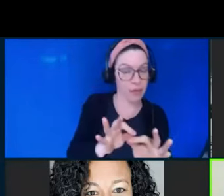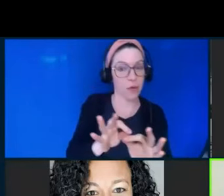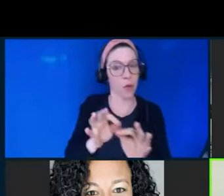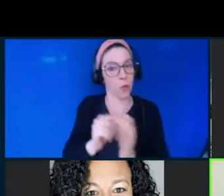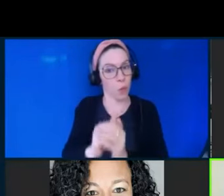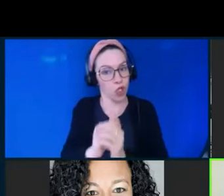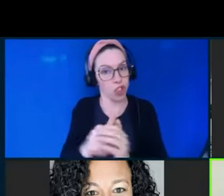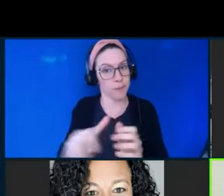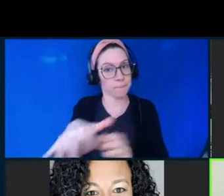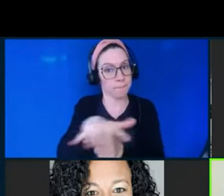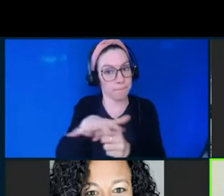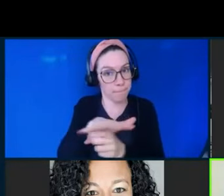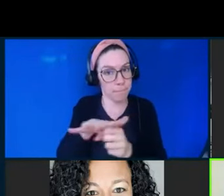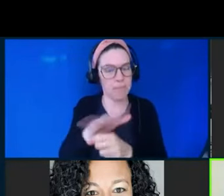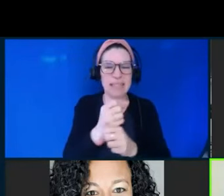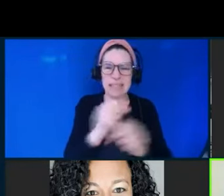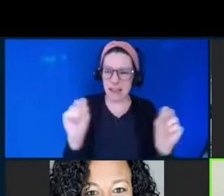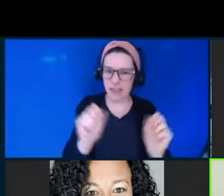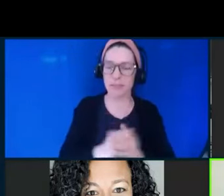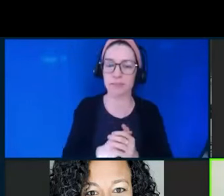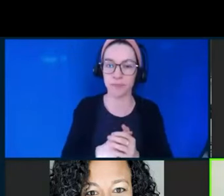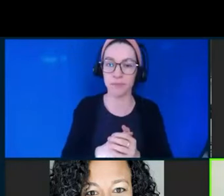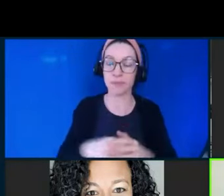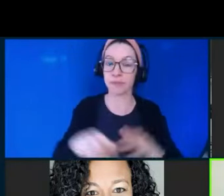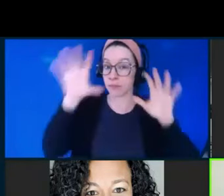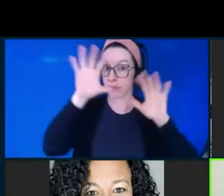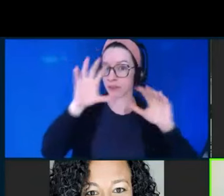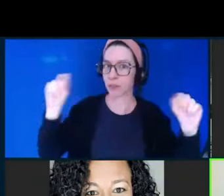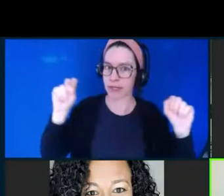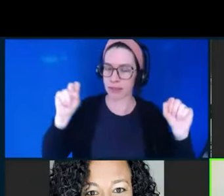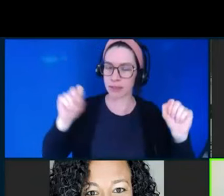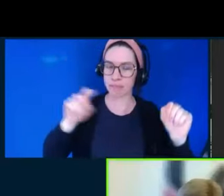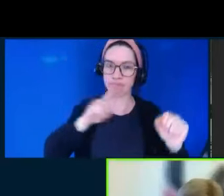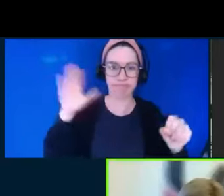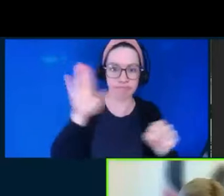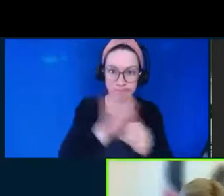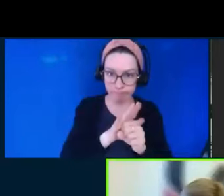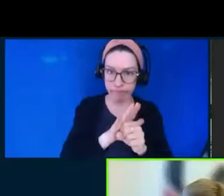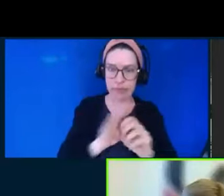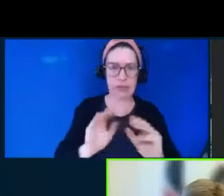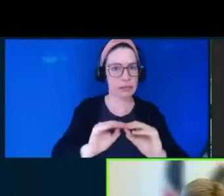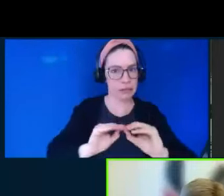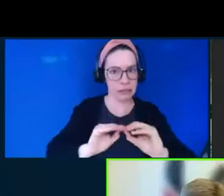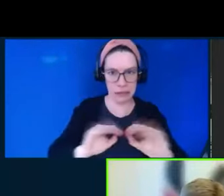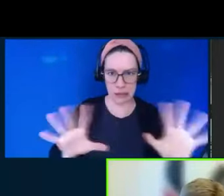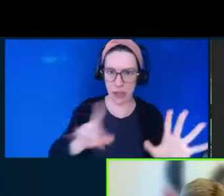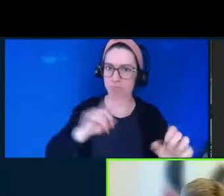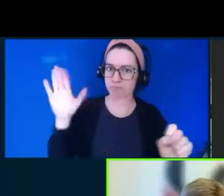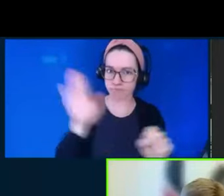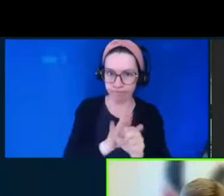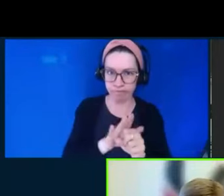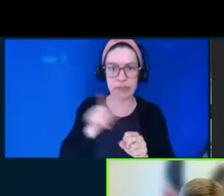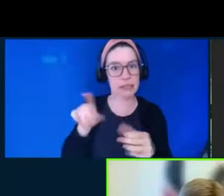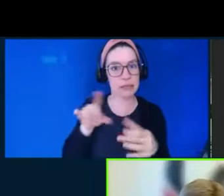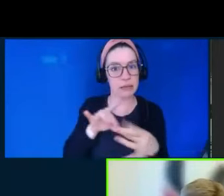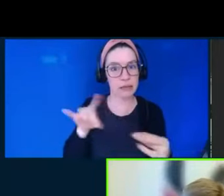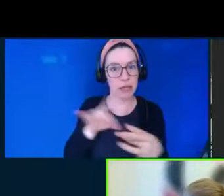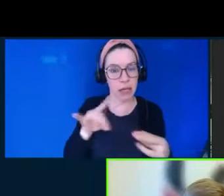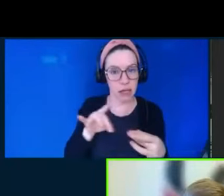safe, as Nicole said. And the president has made this his commitment here very clear. He has said, for example, that he